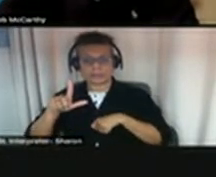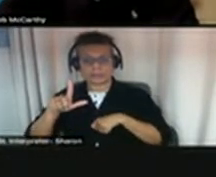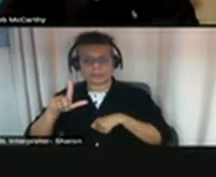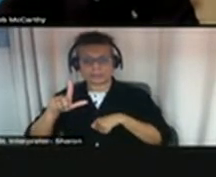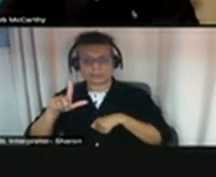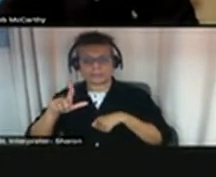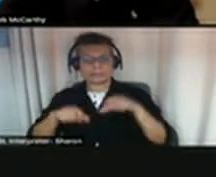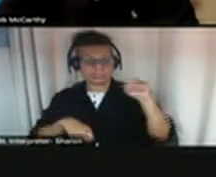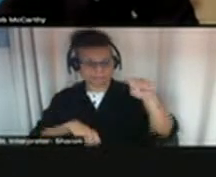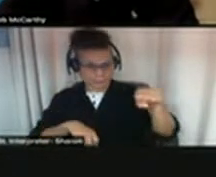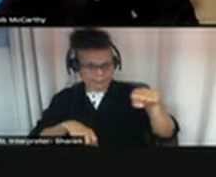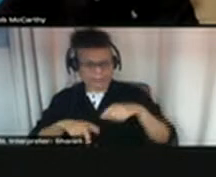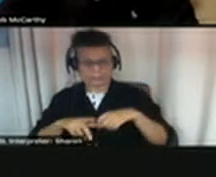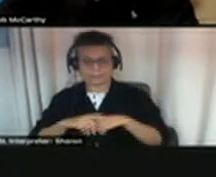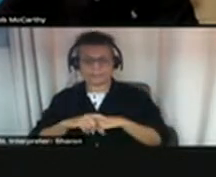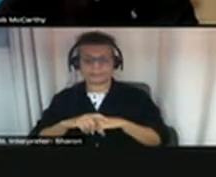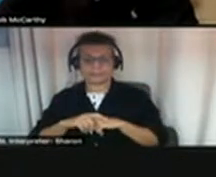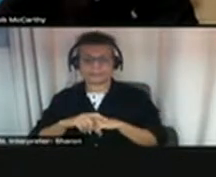Yes.